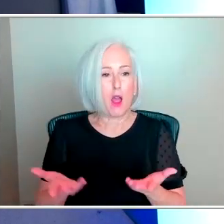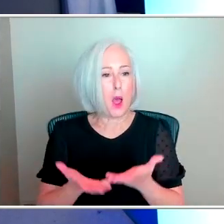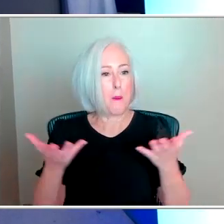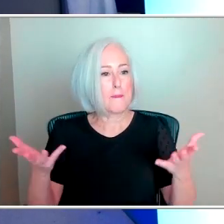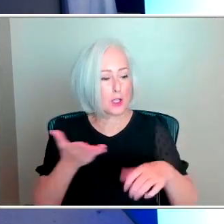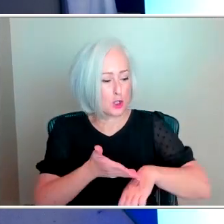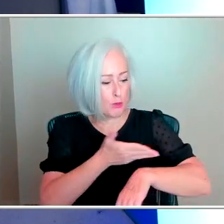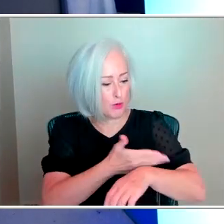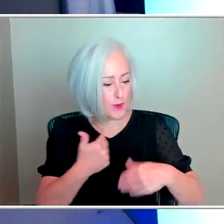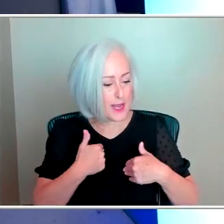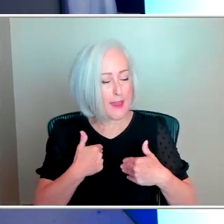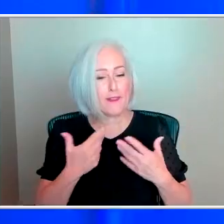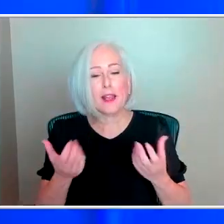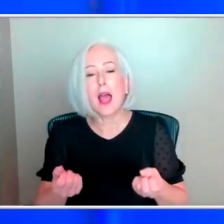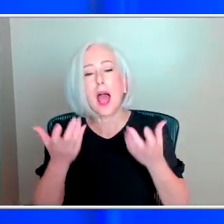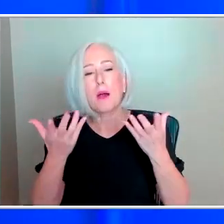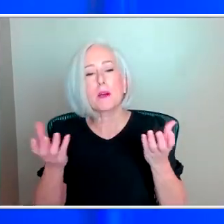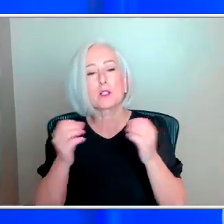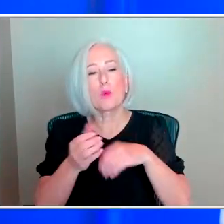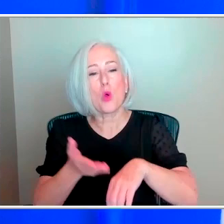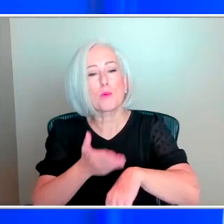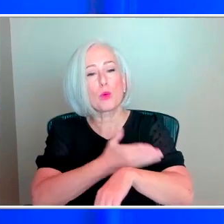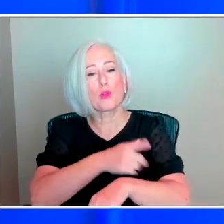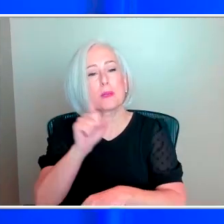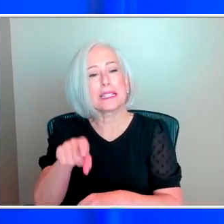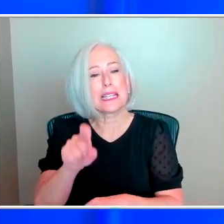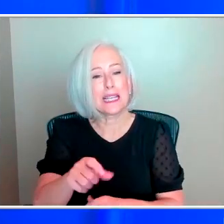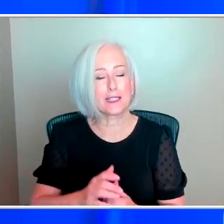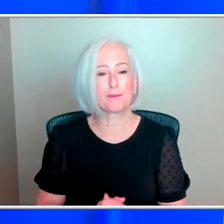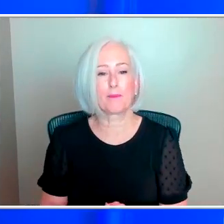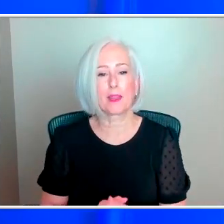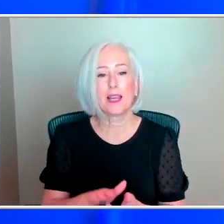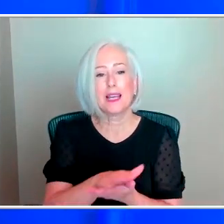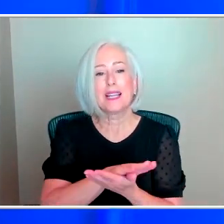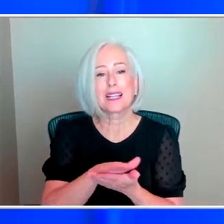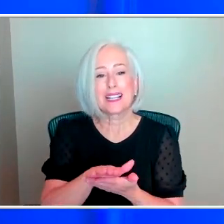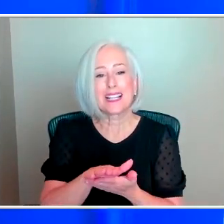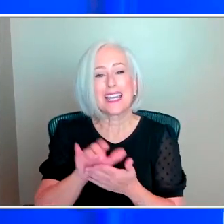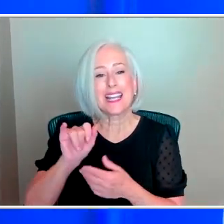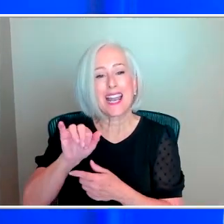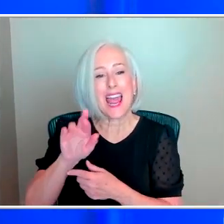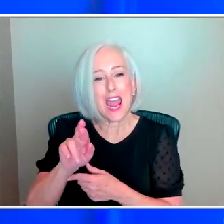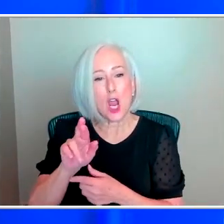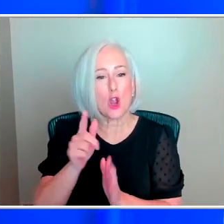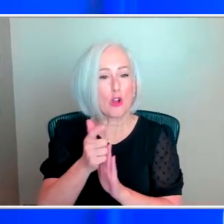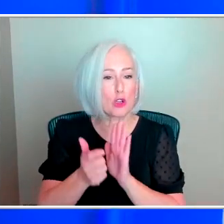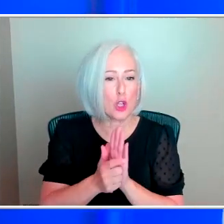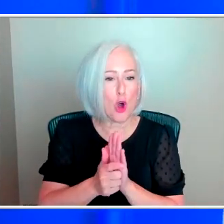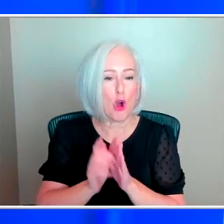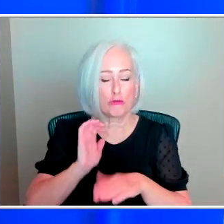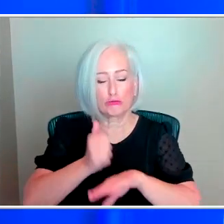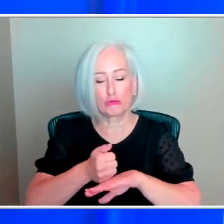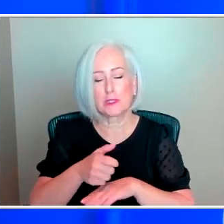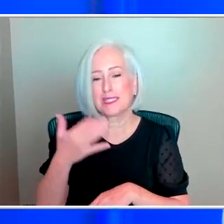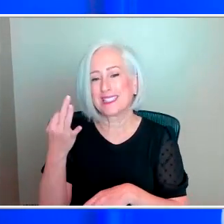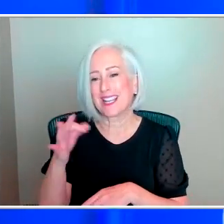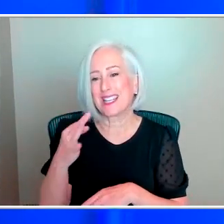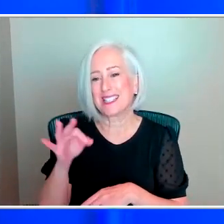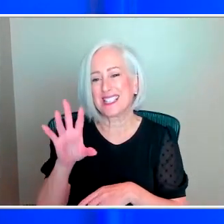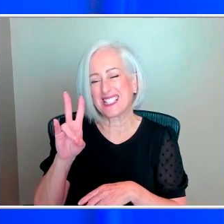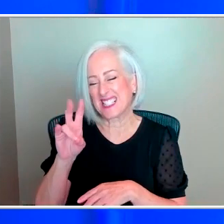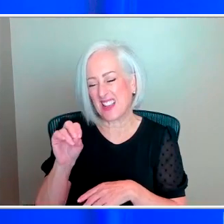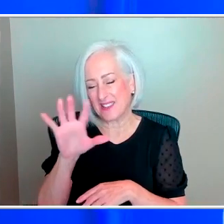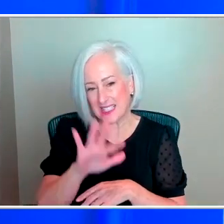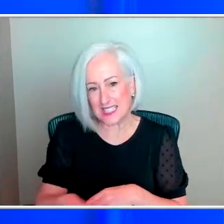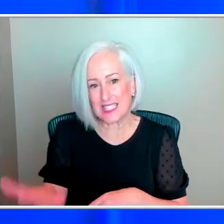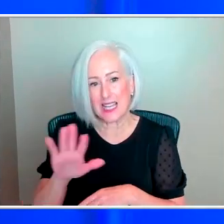Well, put it in perspective. Okay, the Clean Air Act came in around 1970, and I think the EPA was started in about